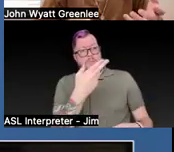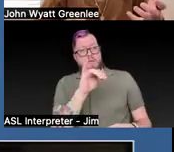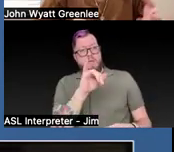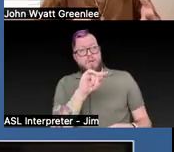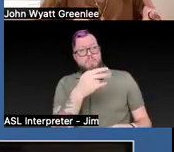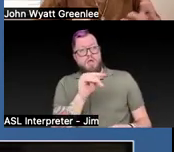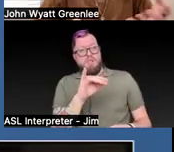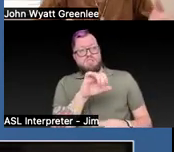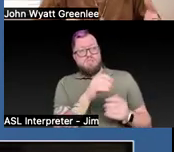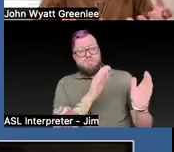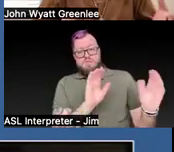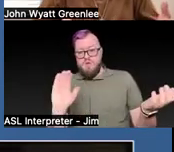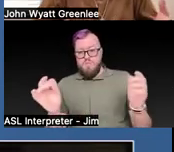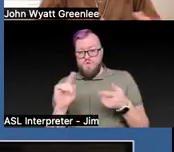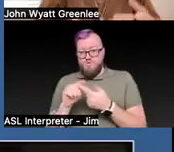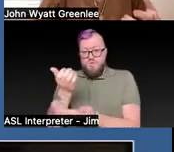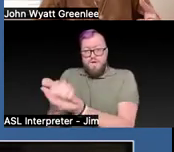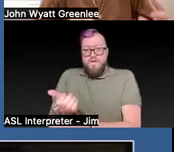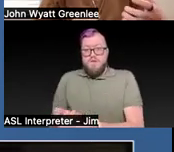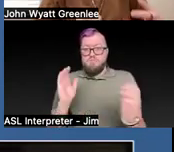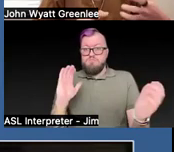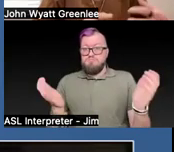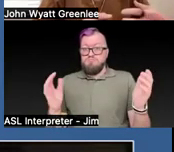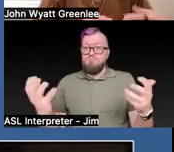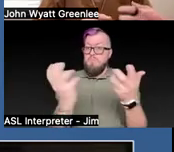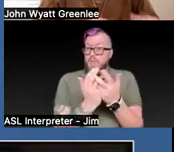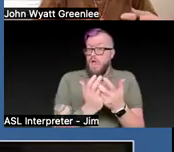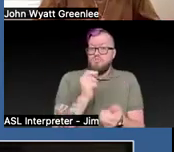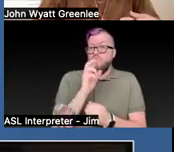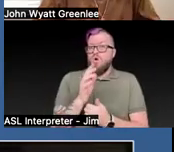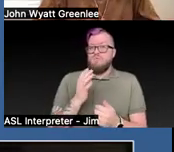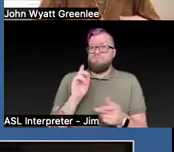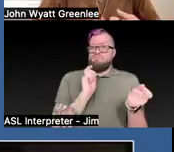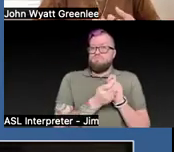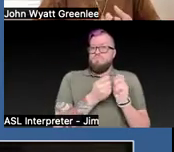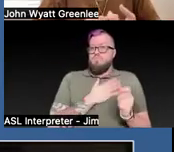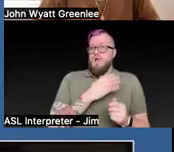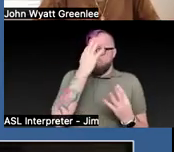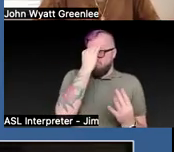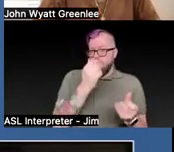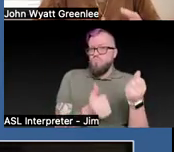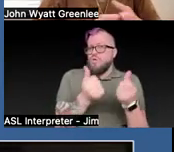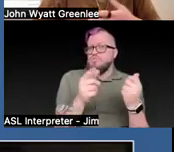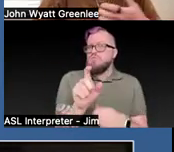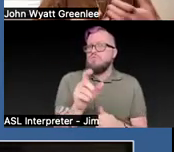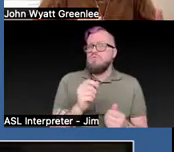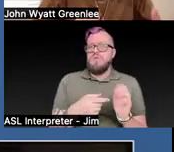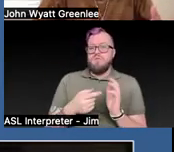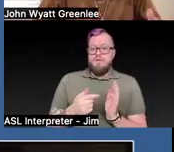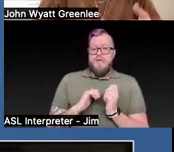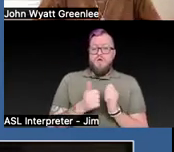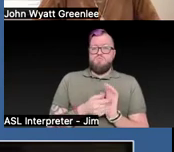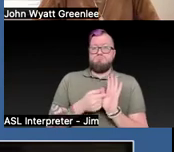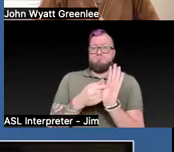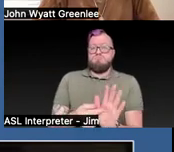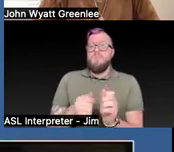to show, does the evidence actually show that, or does it not? Do I have to reevaluate what I think happened and how I want to present it? And then follow on where